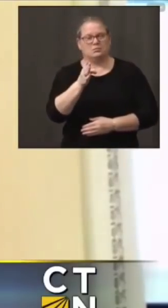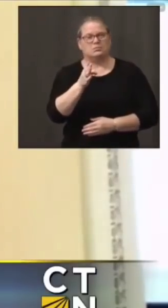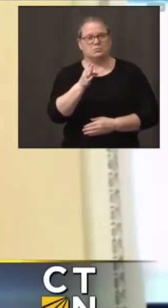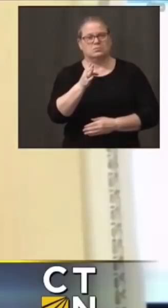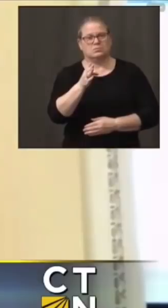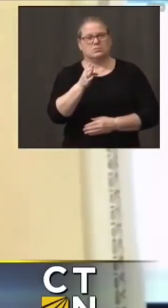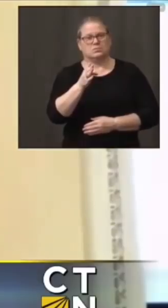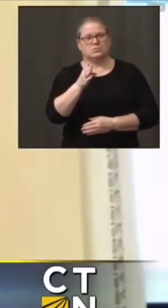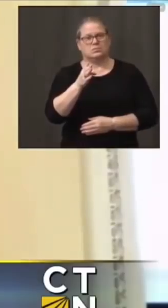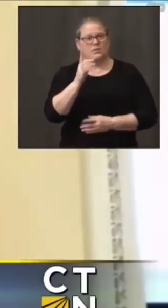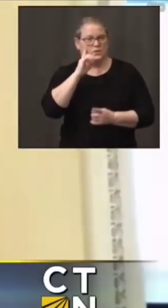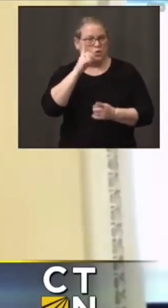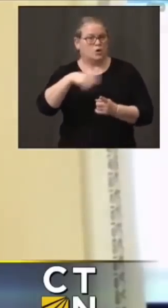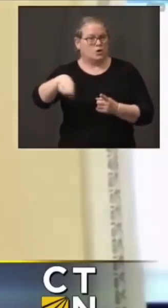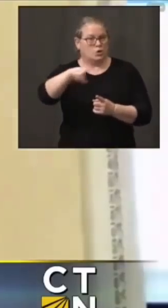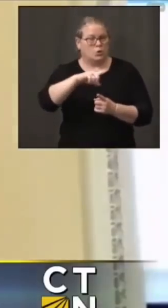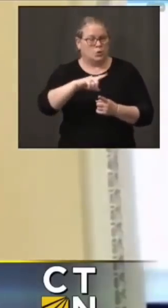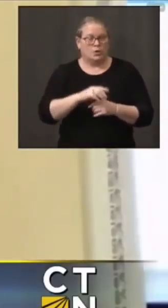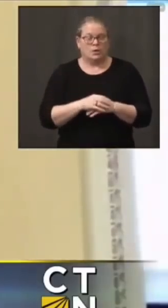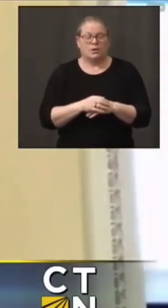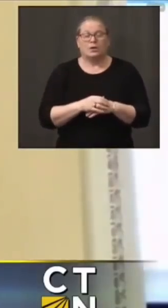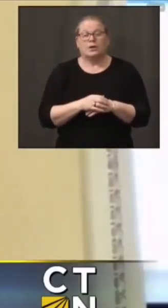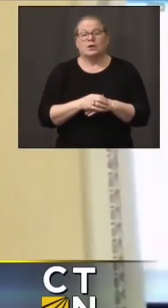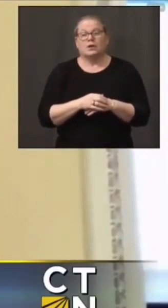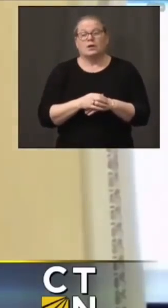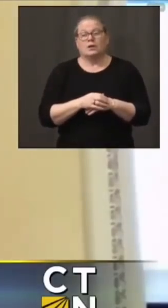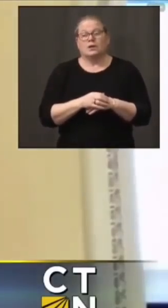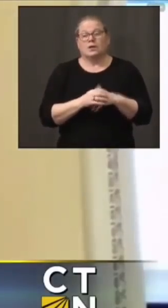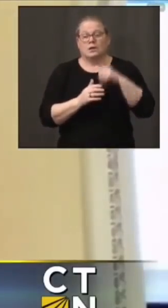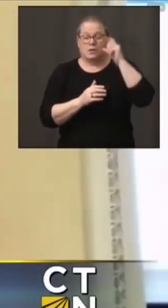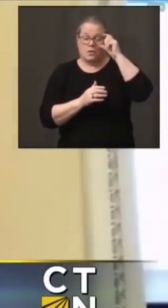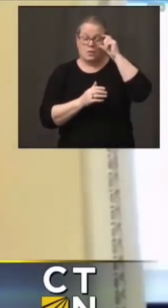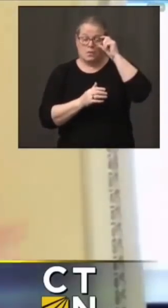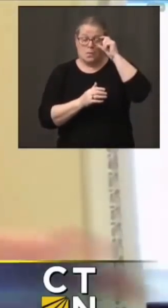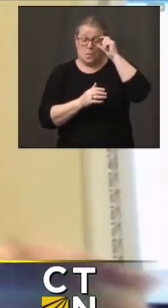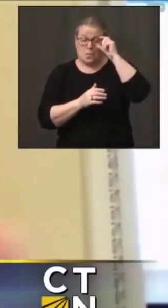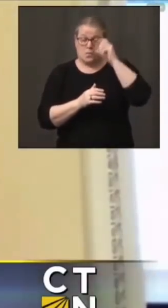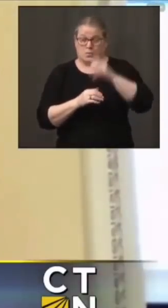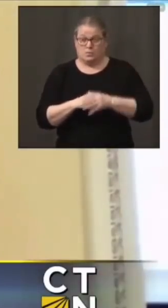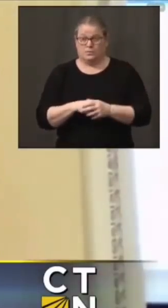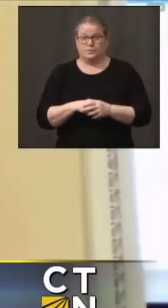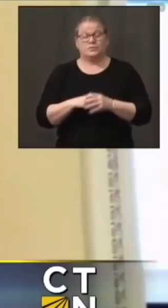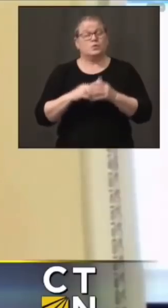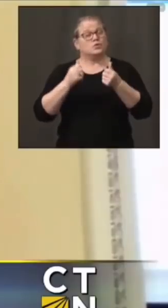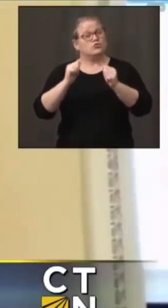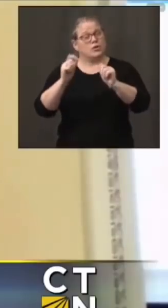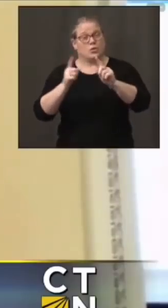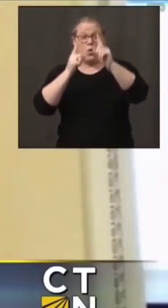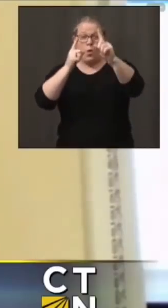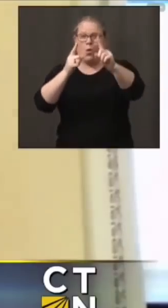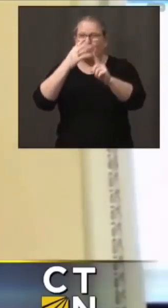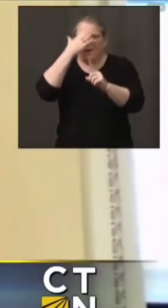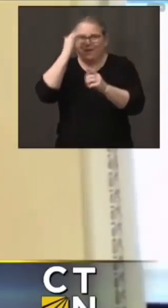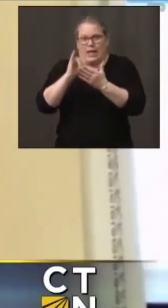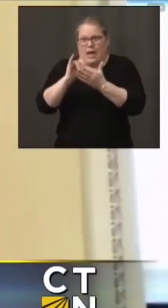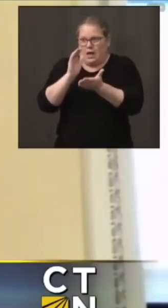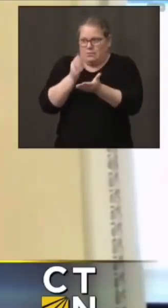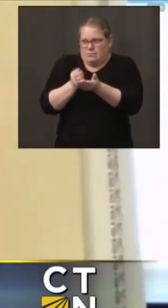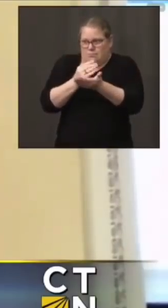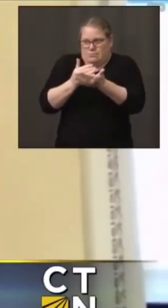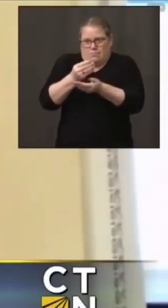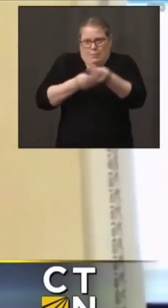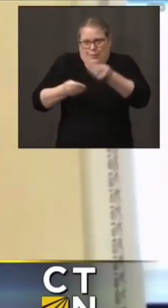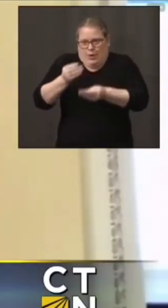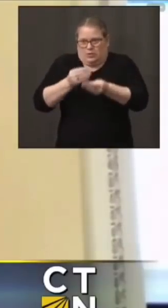to all of you. What we're trying to do is to make sure, because it's happened so late, that we can break down the numbers so